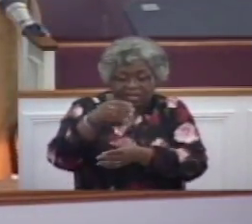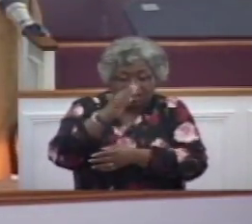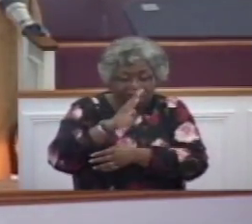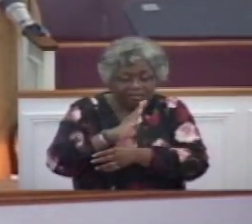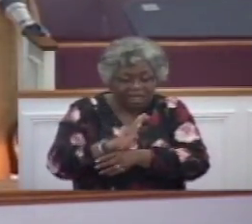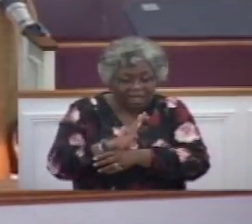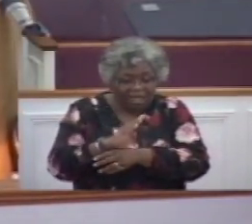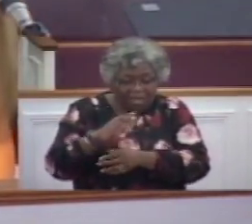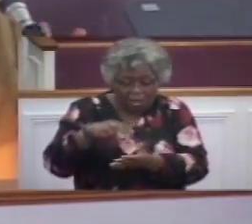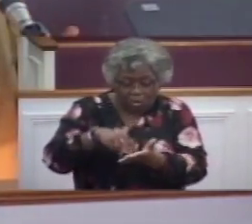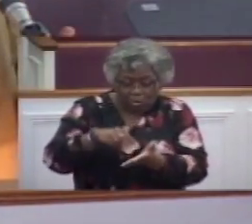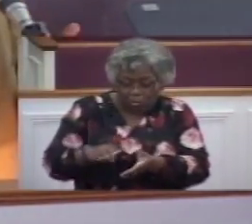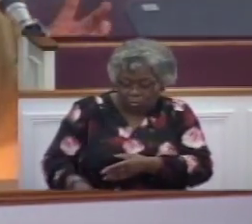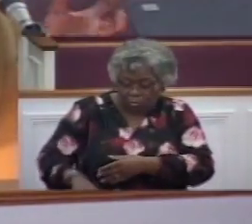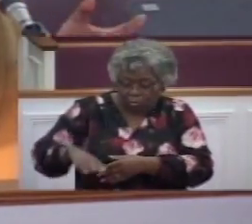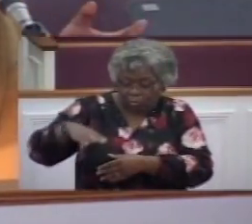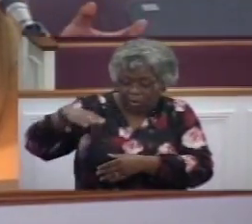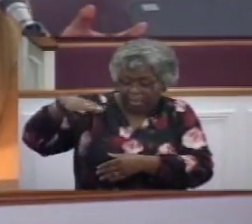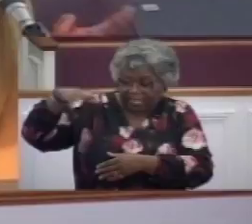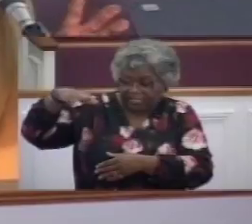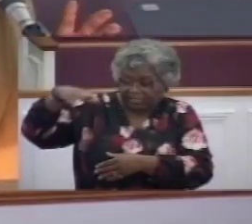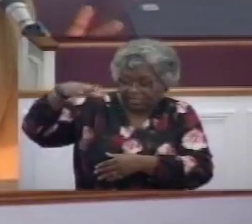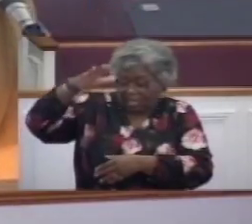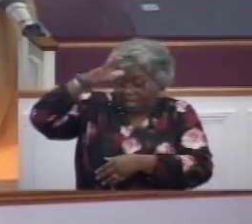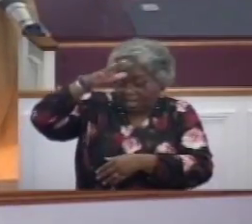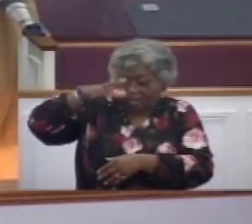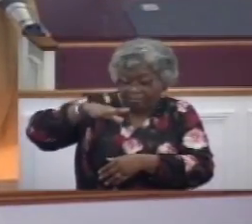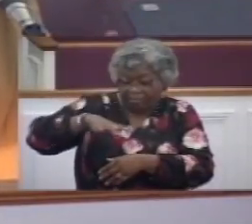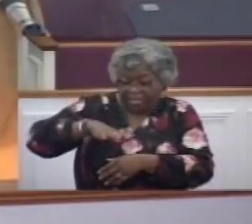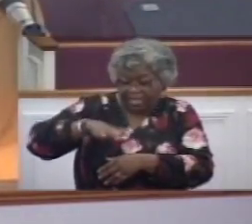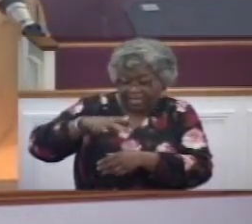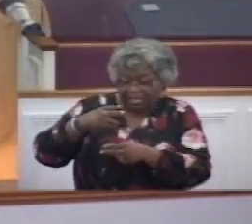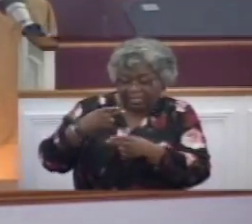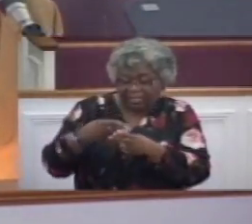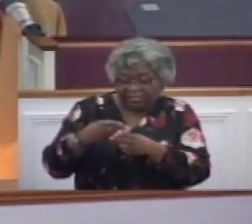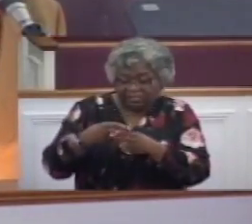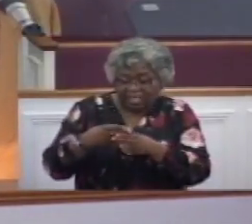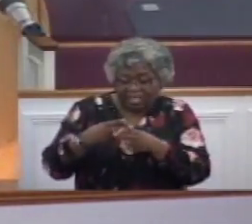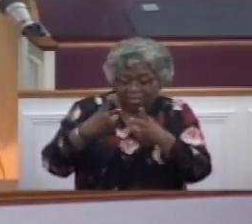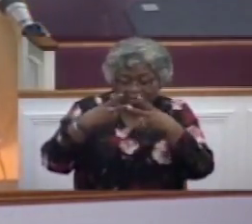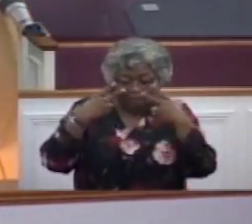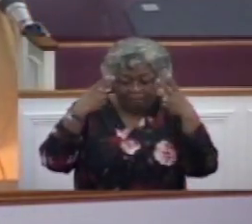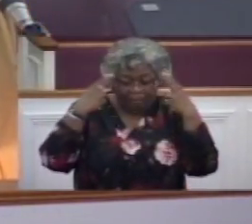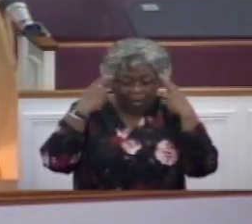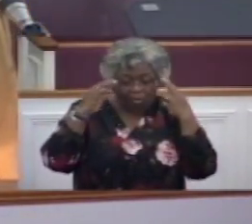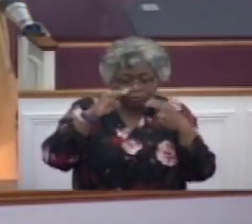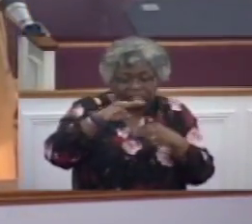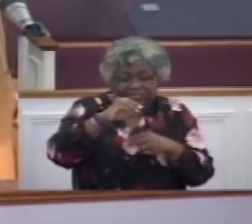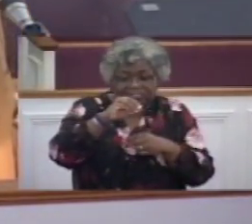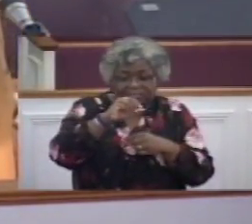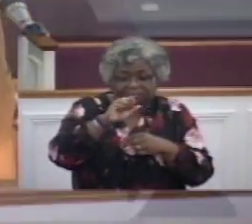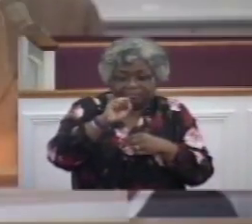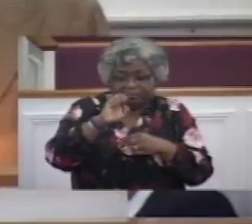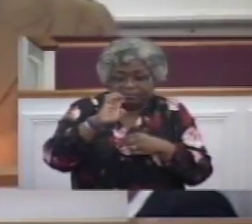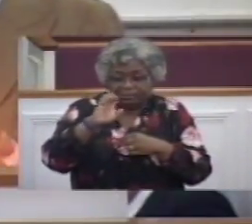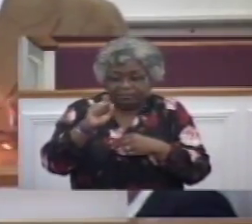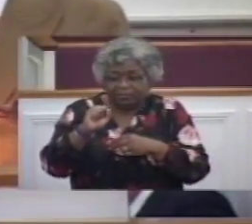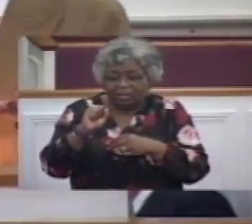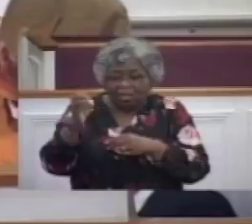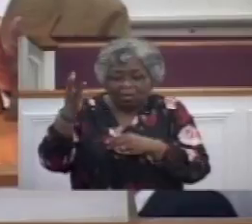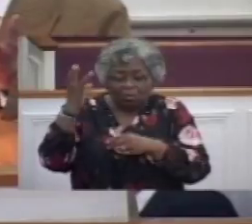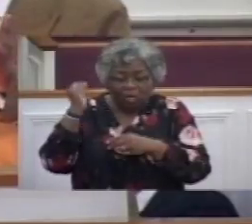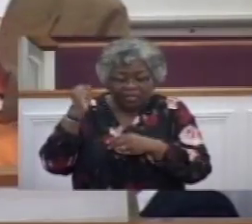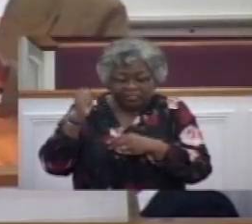God raises up a man by the name of Moses. Moses then